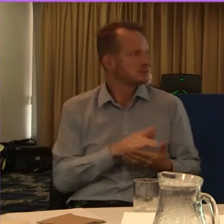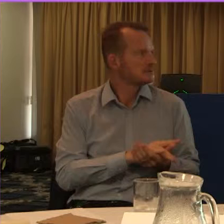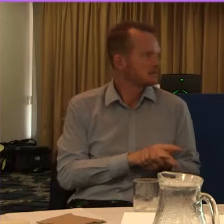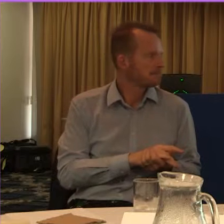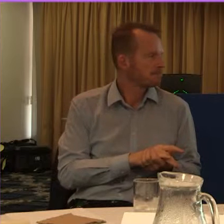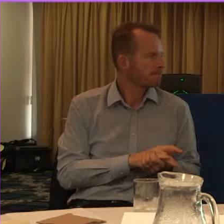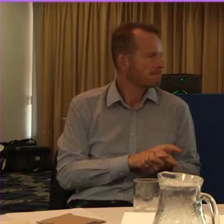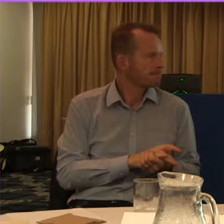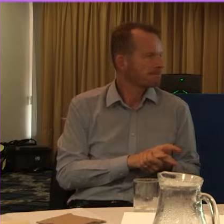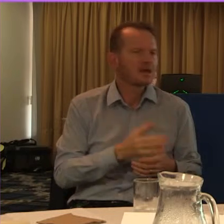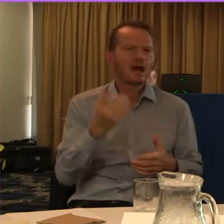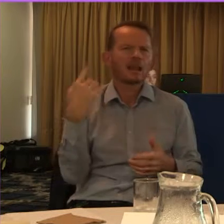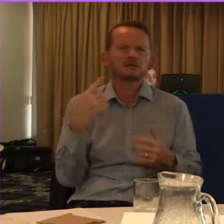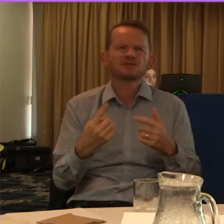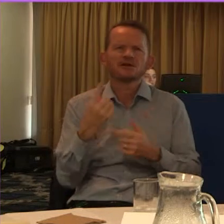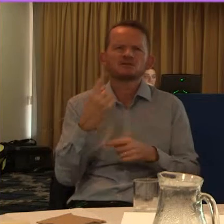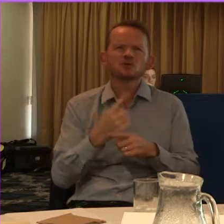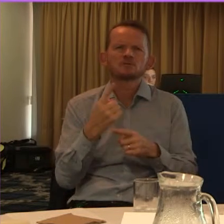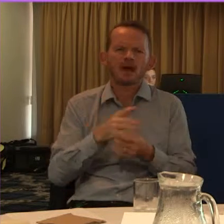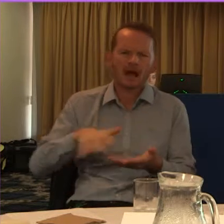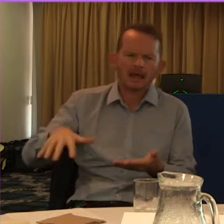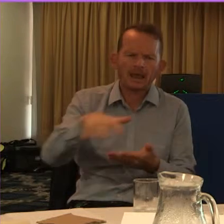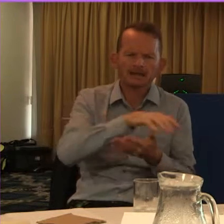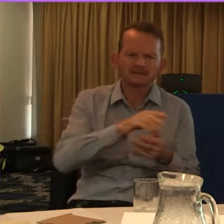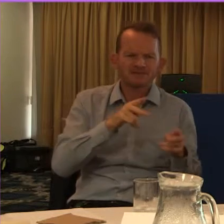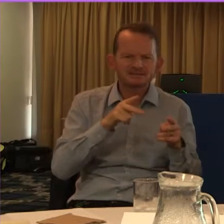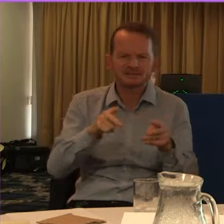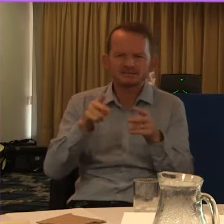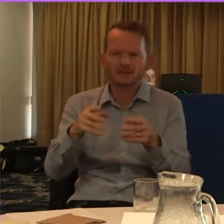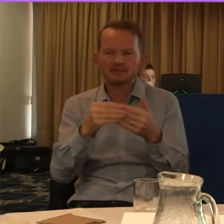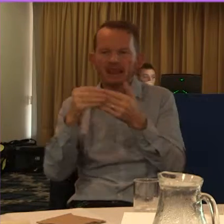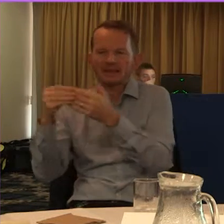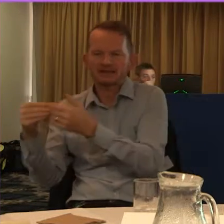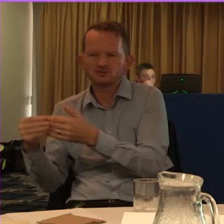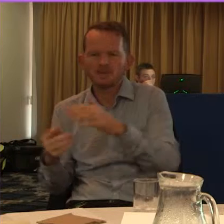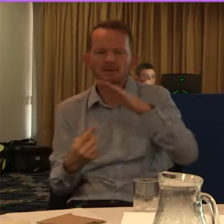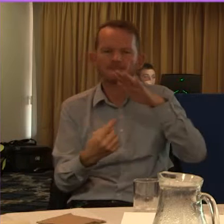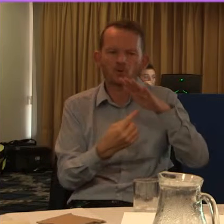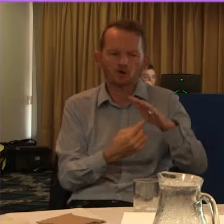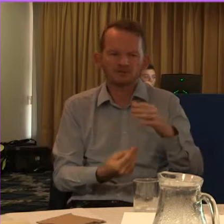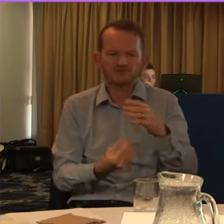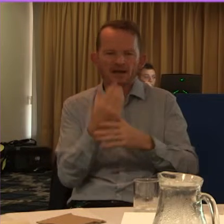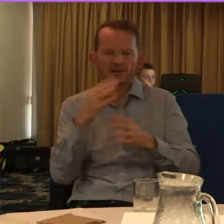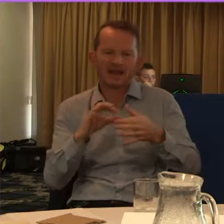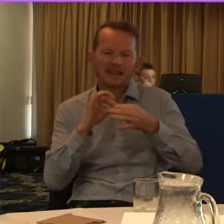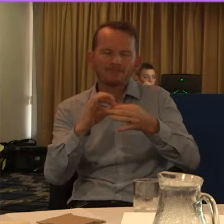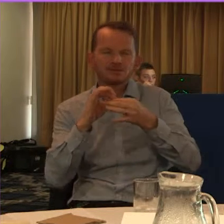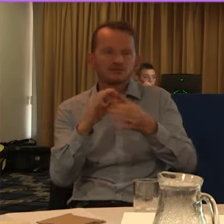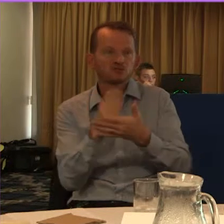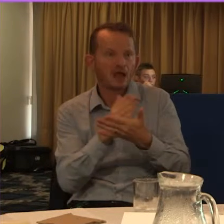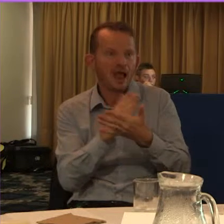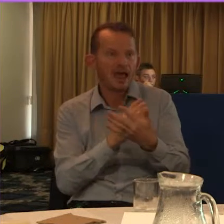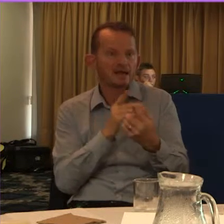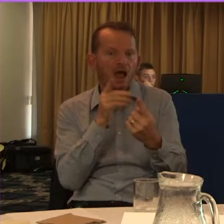At our last event, I talked about collective or systems leadership and the importance of developing a collaborative,